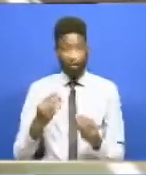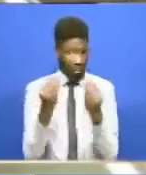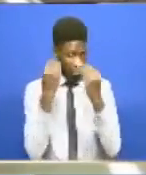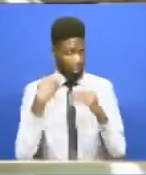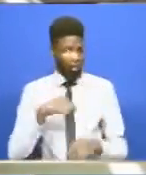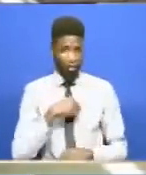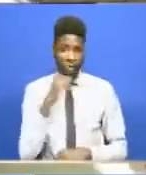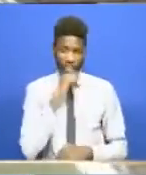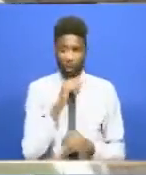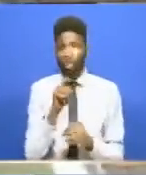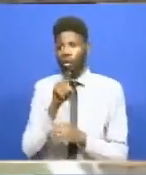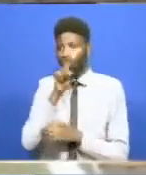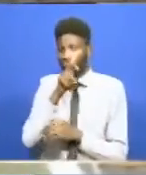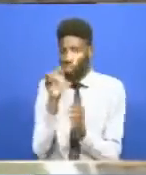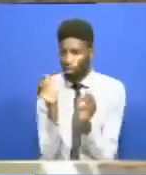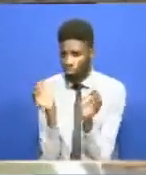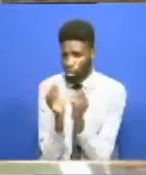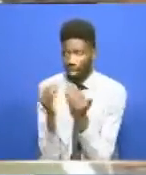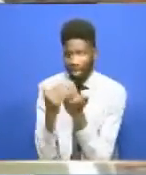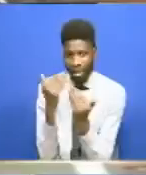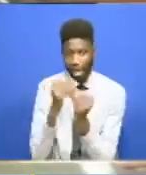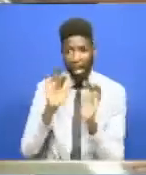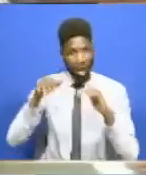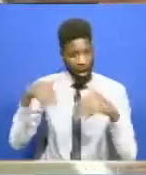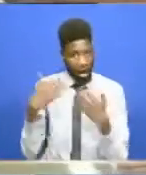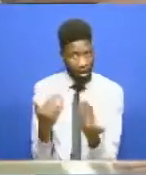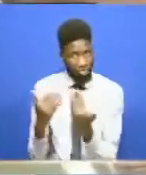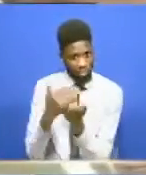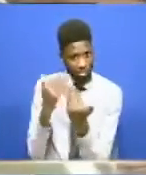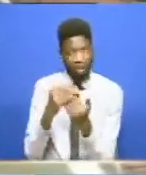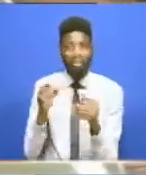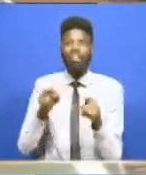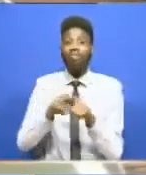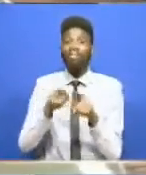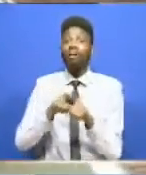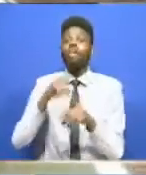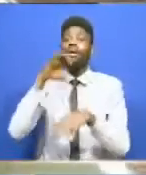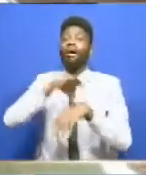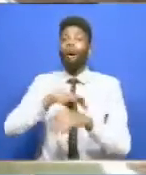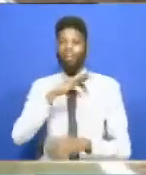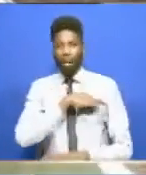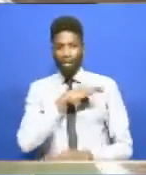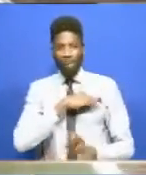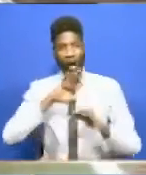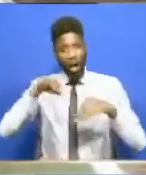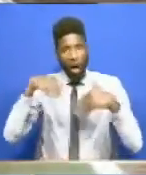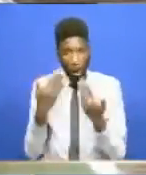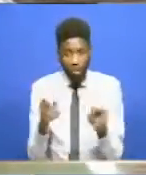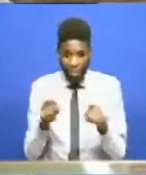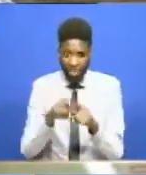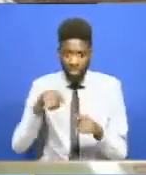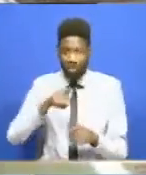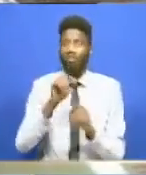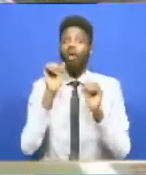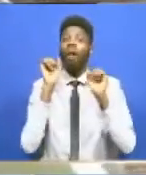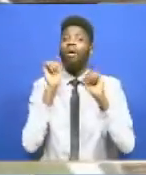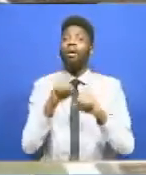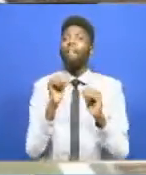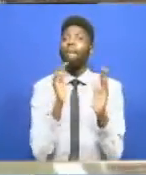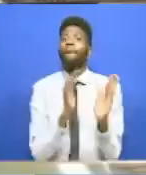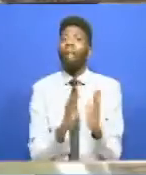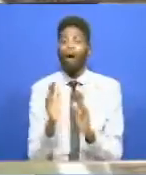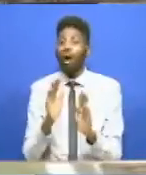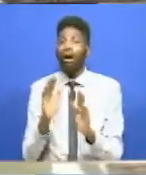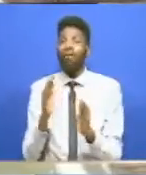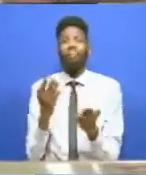utaweza kuzieka vizuri na zikupe faida, na vyenye unaweza zipanga, mpaka si ati kukupe faida